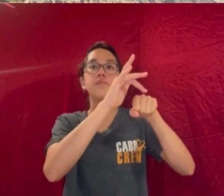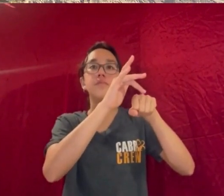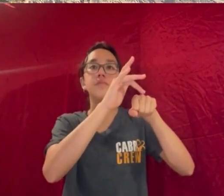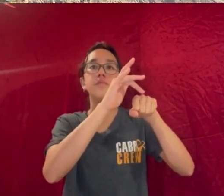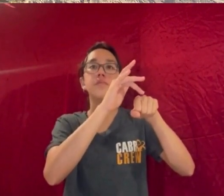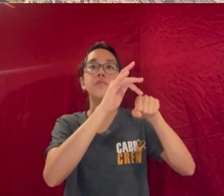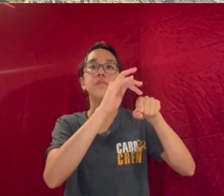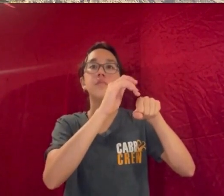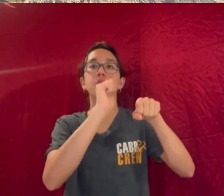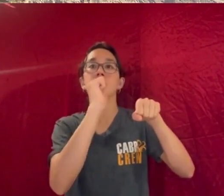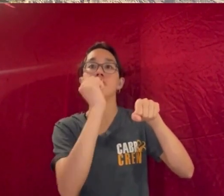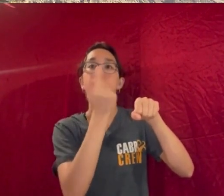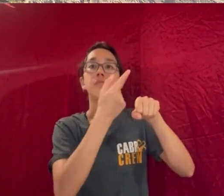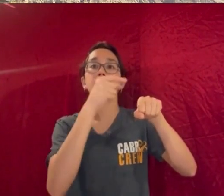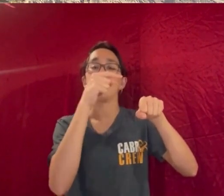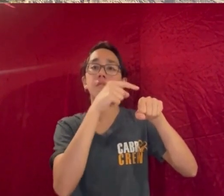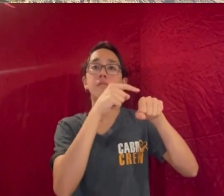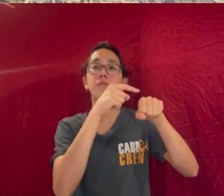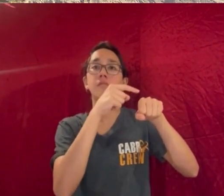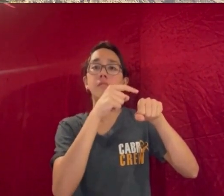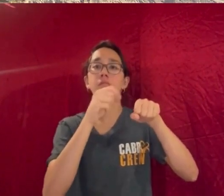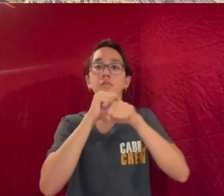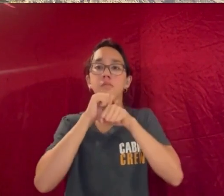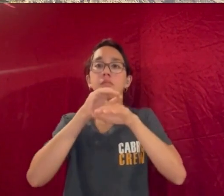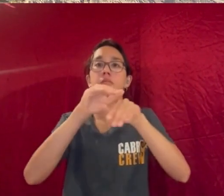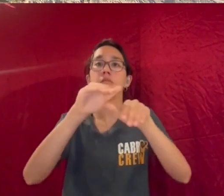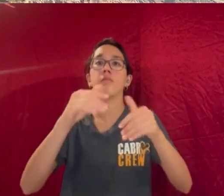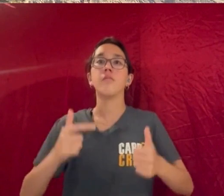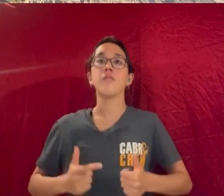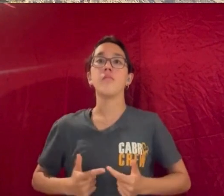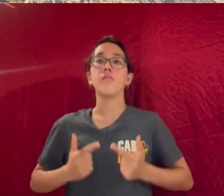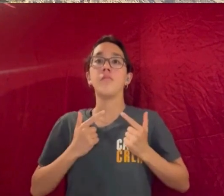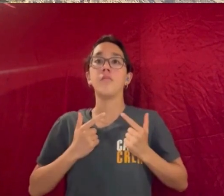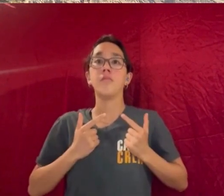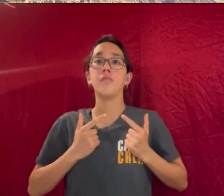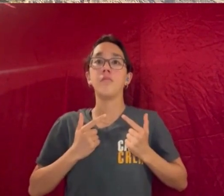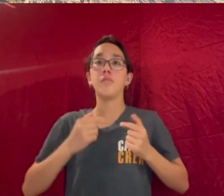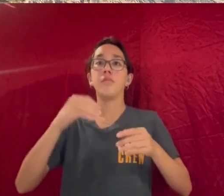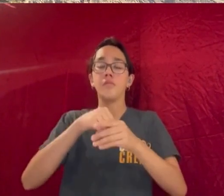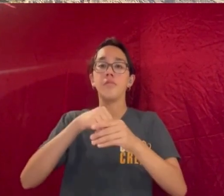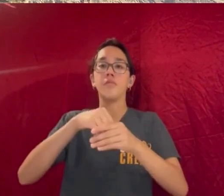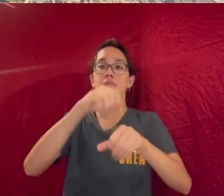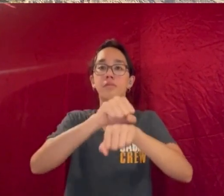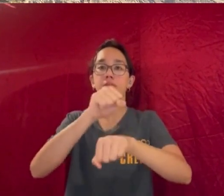So all of the sea life that lives in the Rocky Intertidal